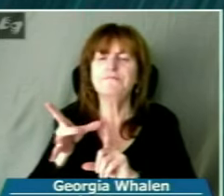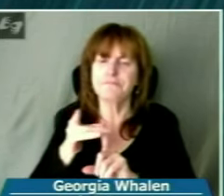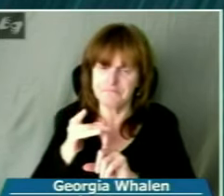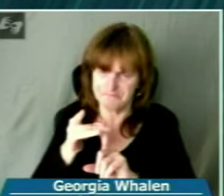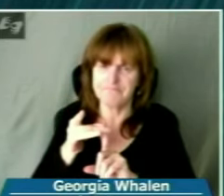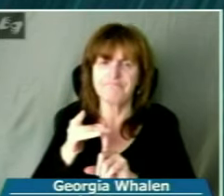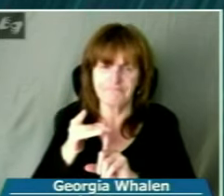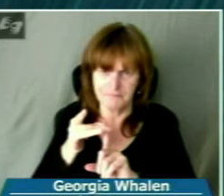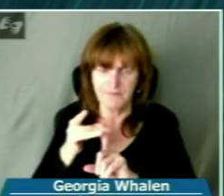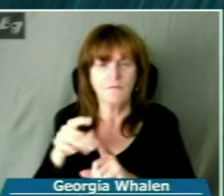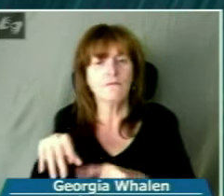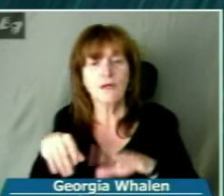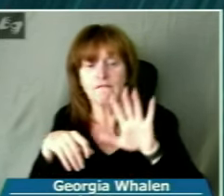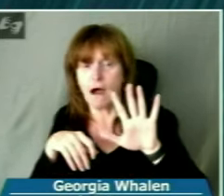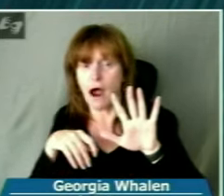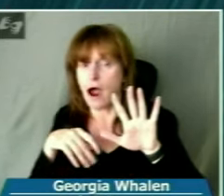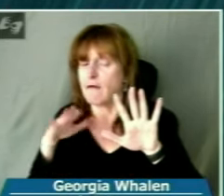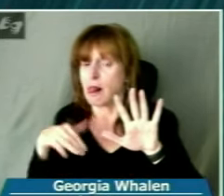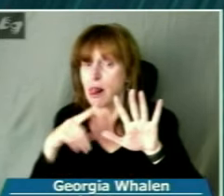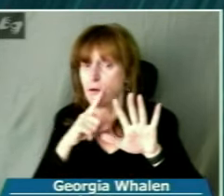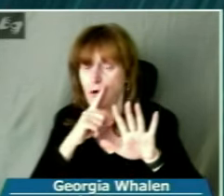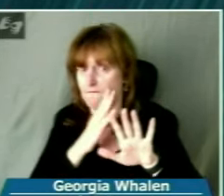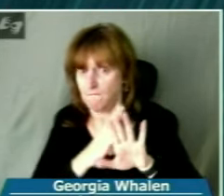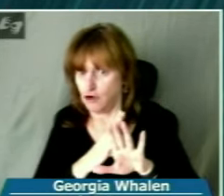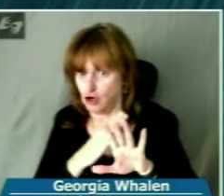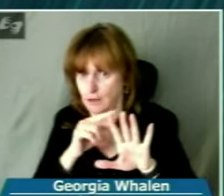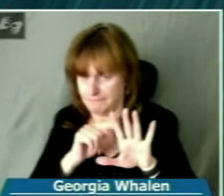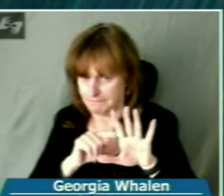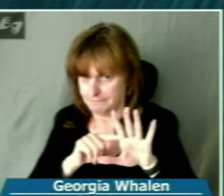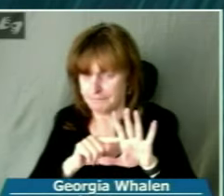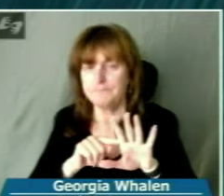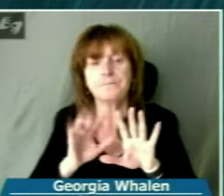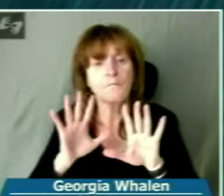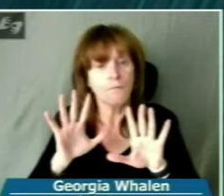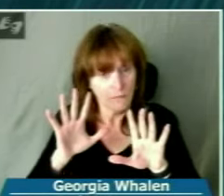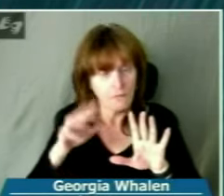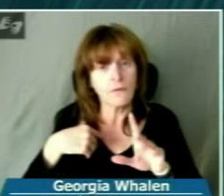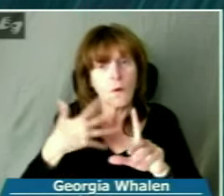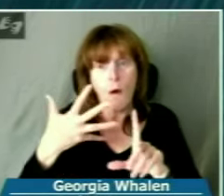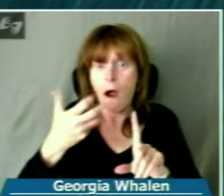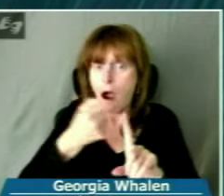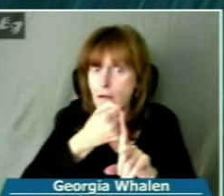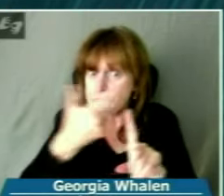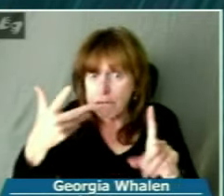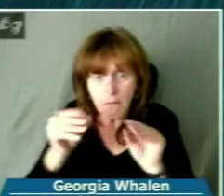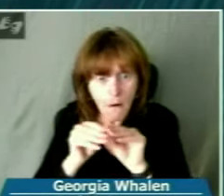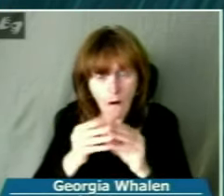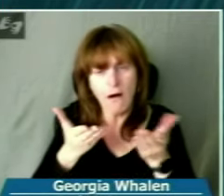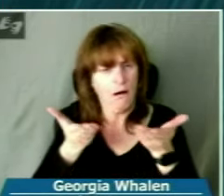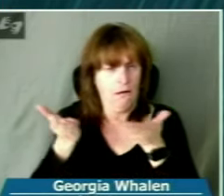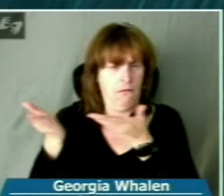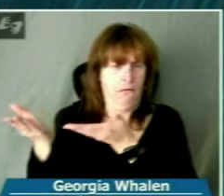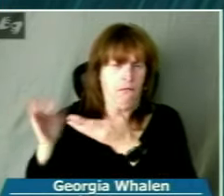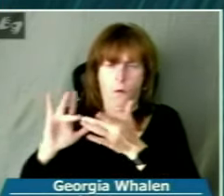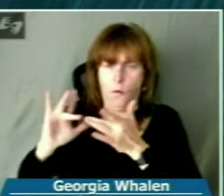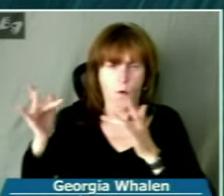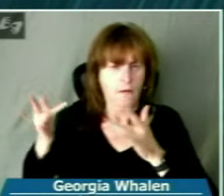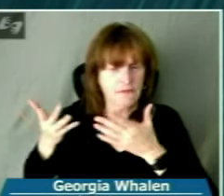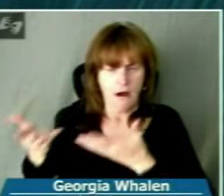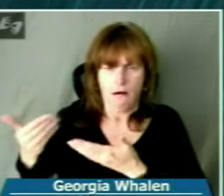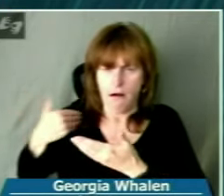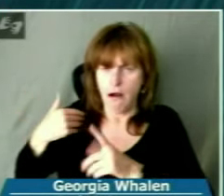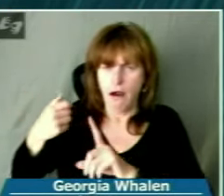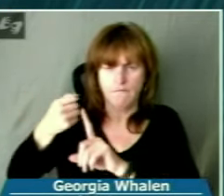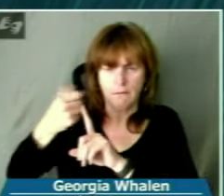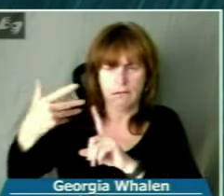495 of those are lab confirmed, 5 are probable. There are, as always, a lot more details that you can find on our website about the status of cases, demographic information,